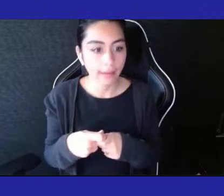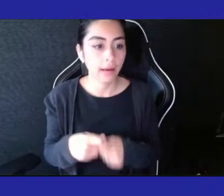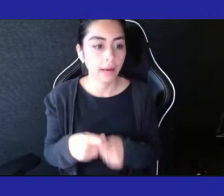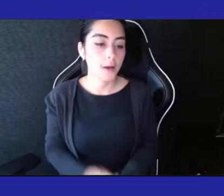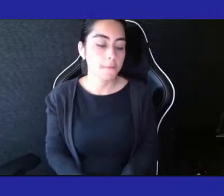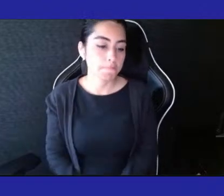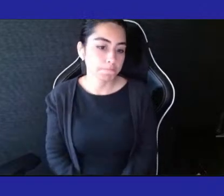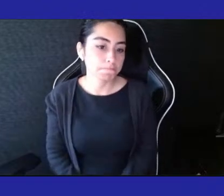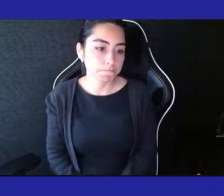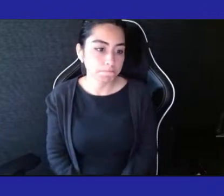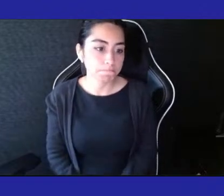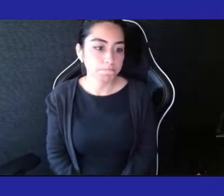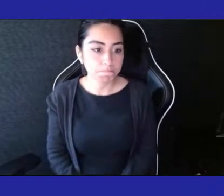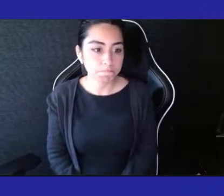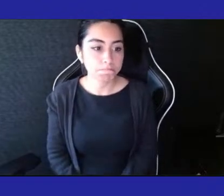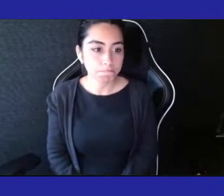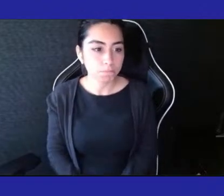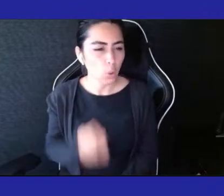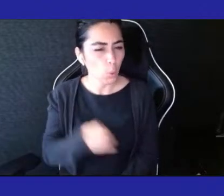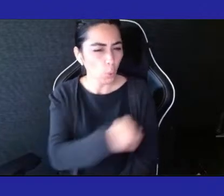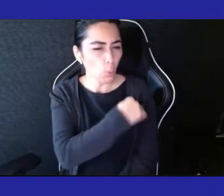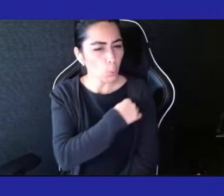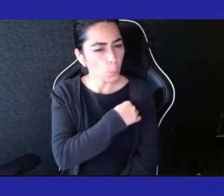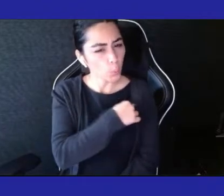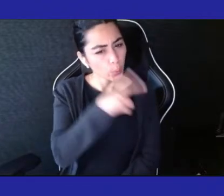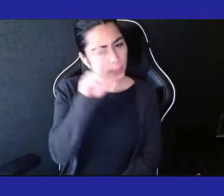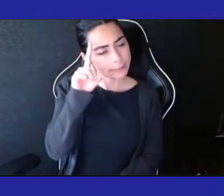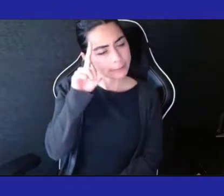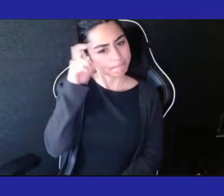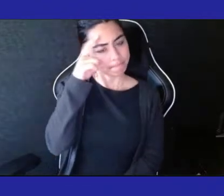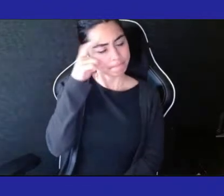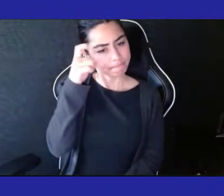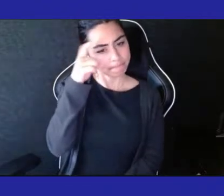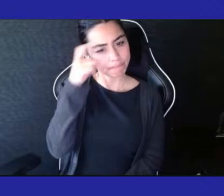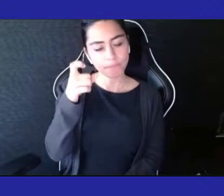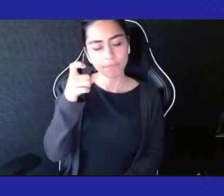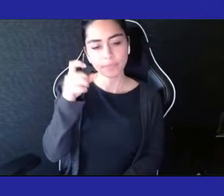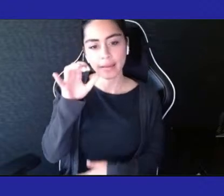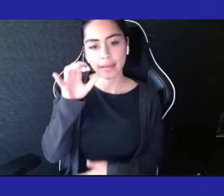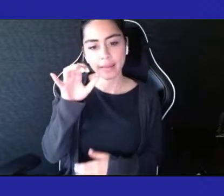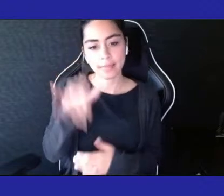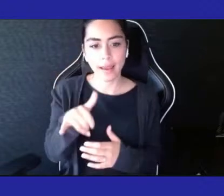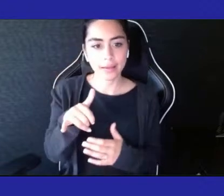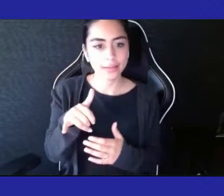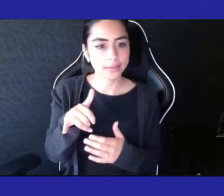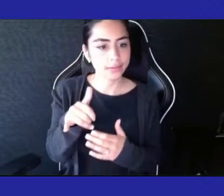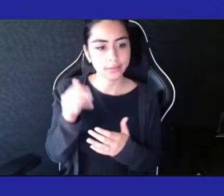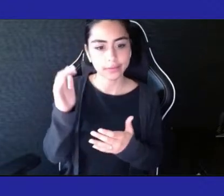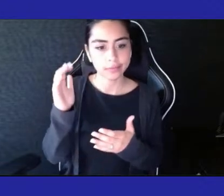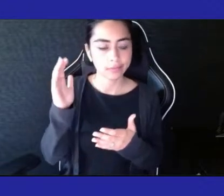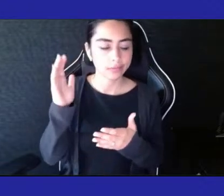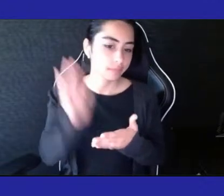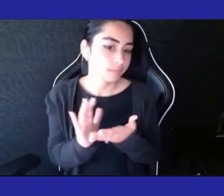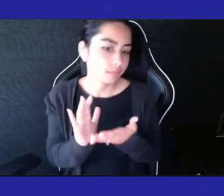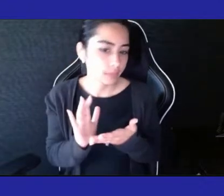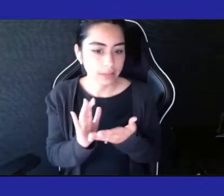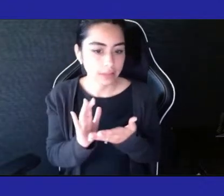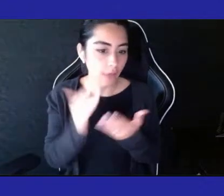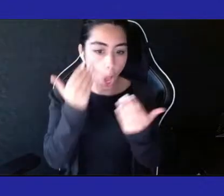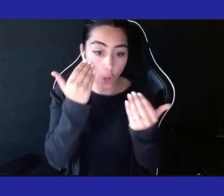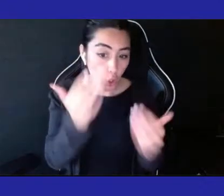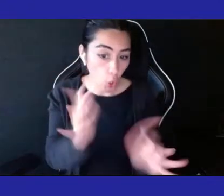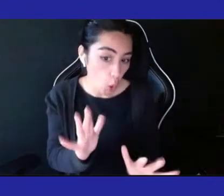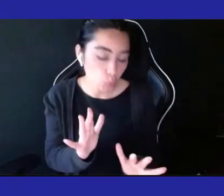There, we think some of this has to do with the decrease in unknowns, so getting better data, so